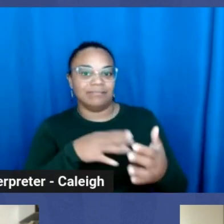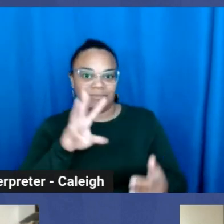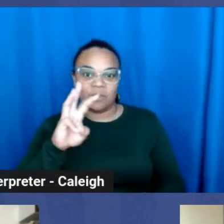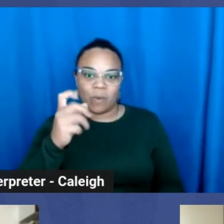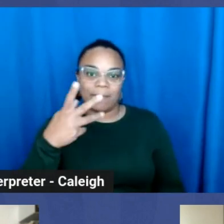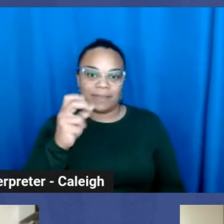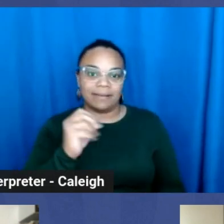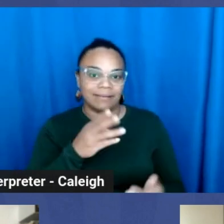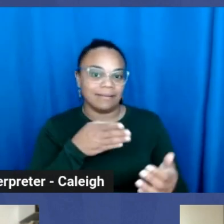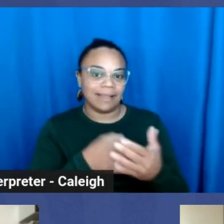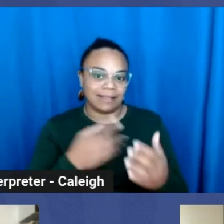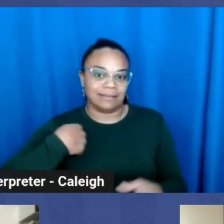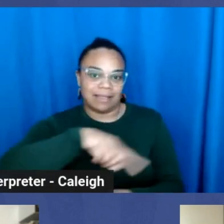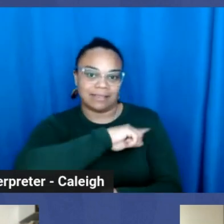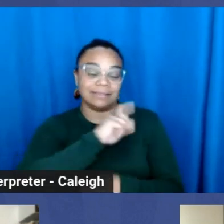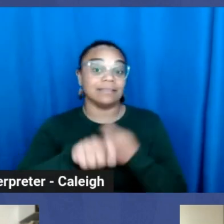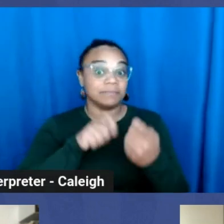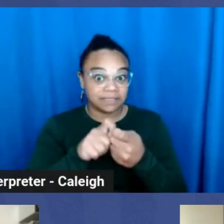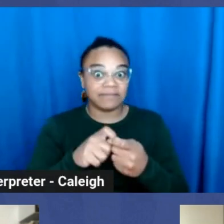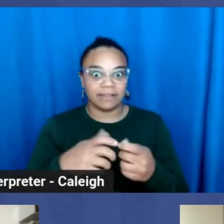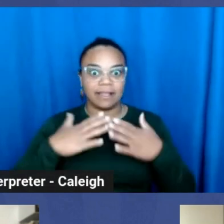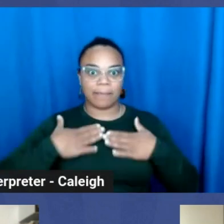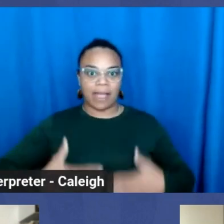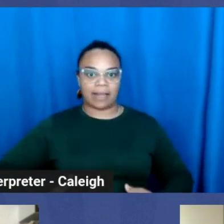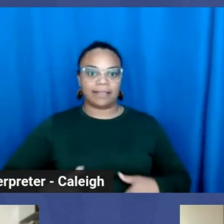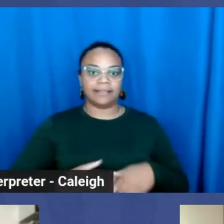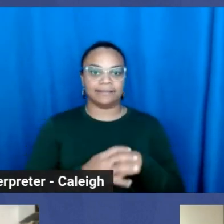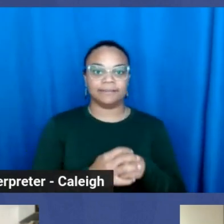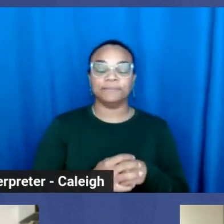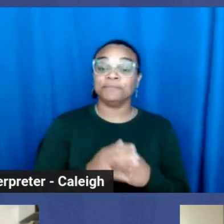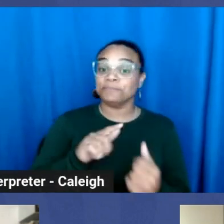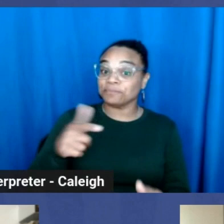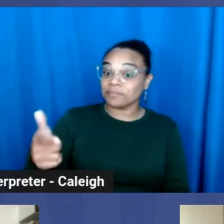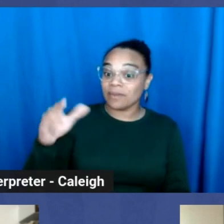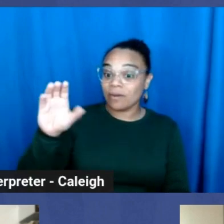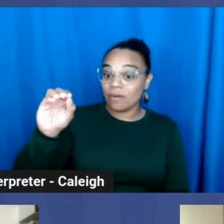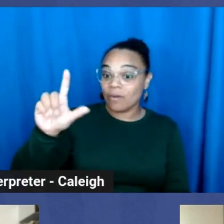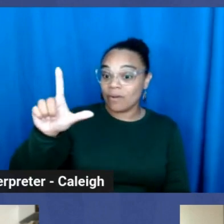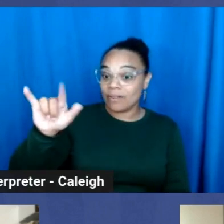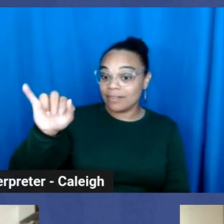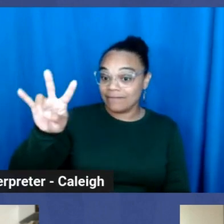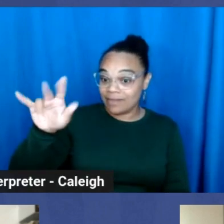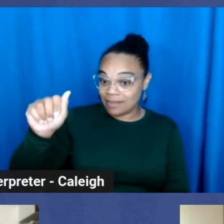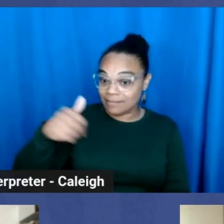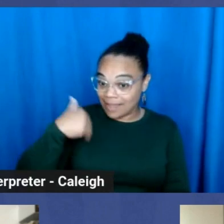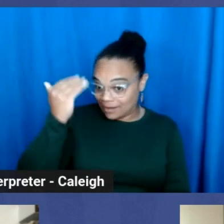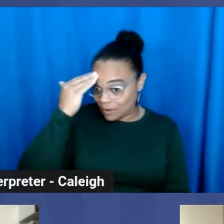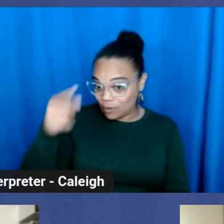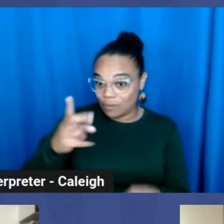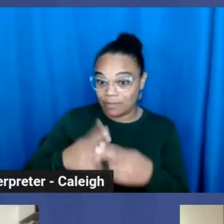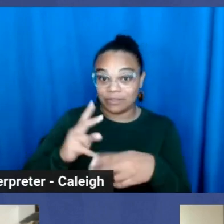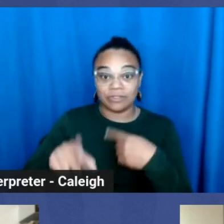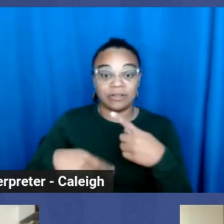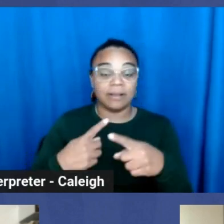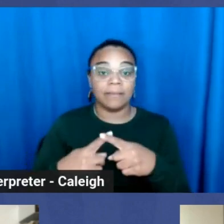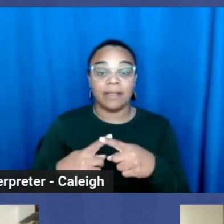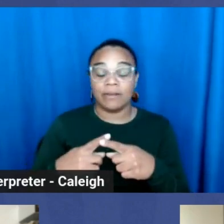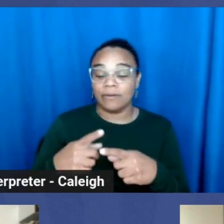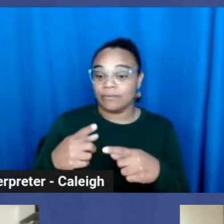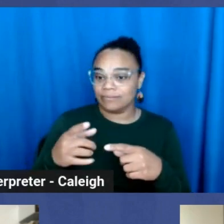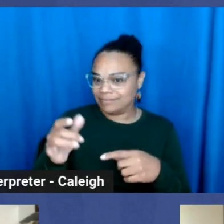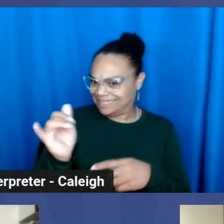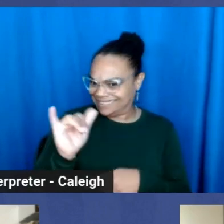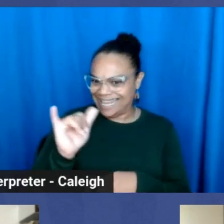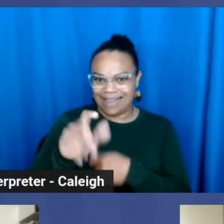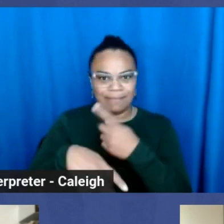us, specifically our bodies. So, Olivia, I know you talked a little bit about having the same